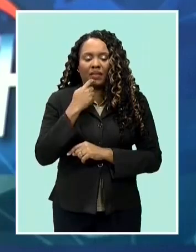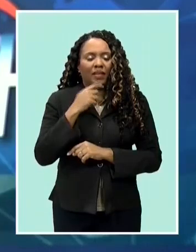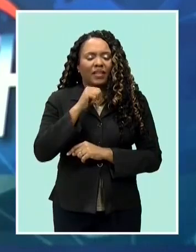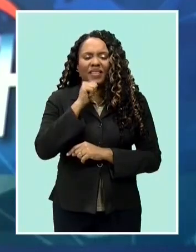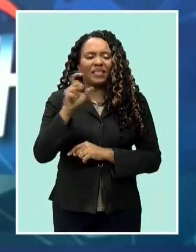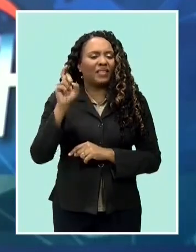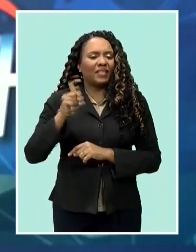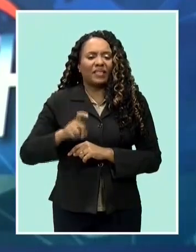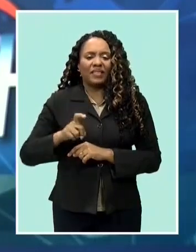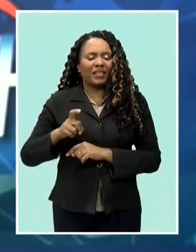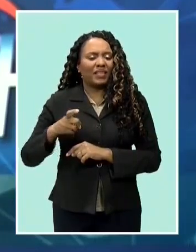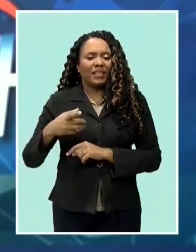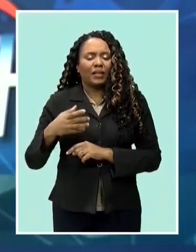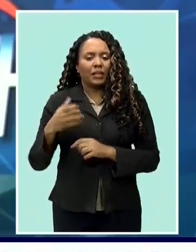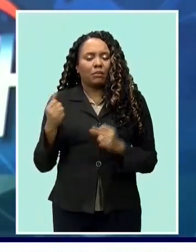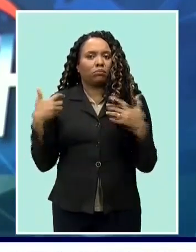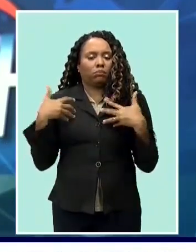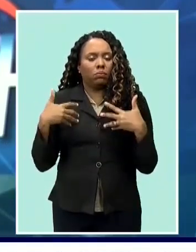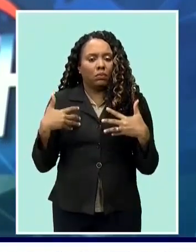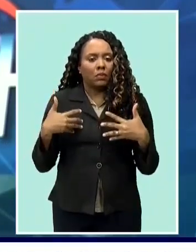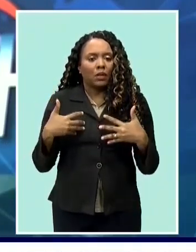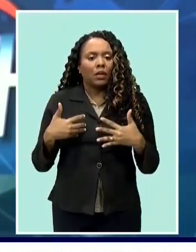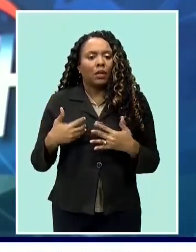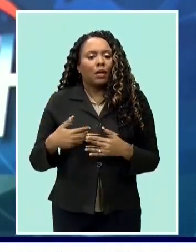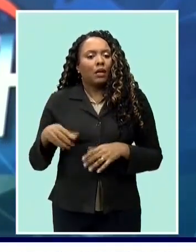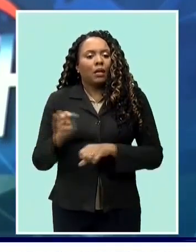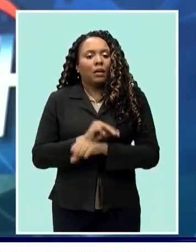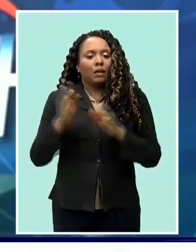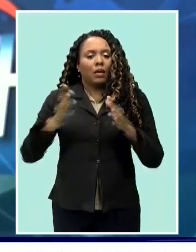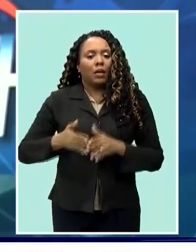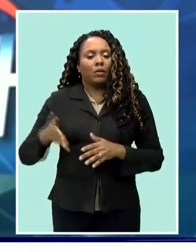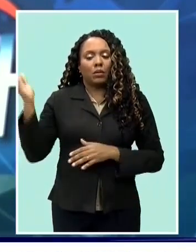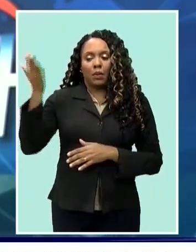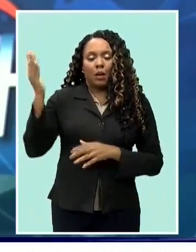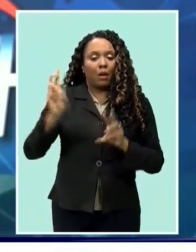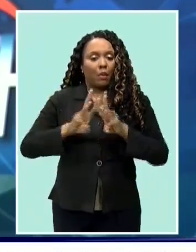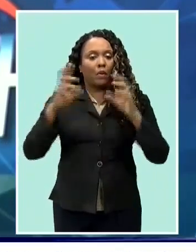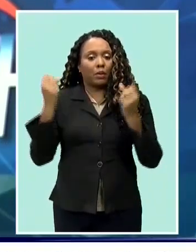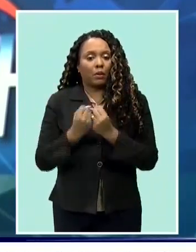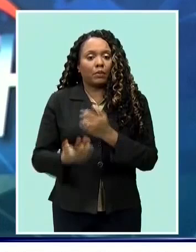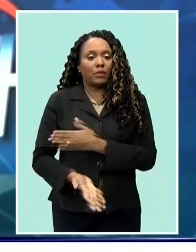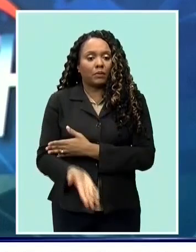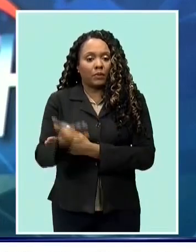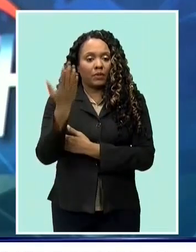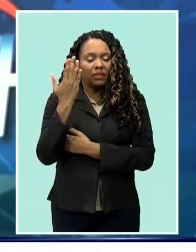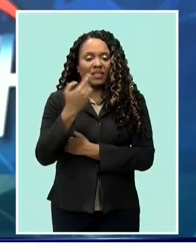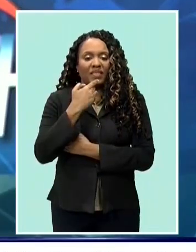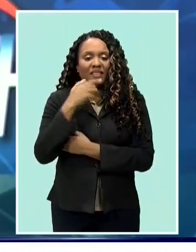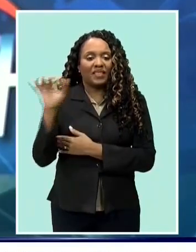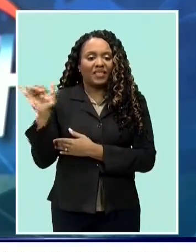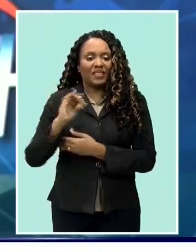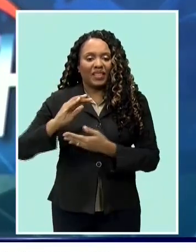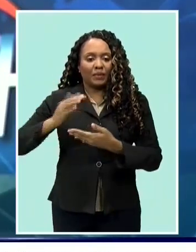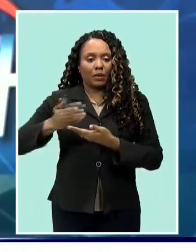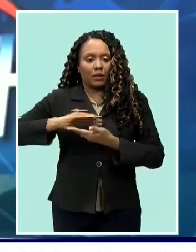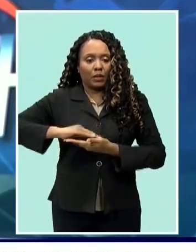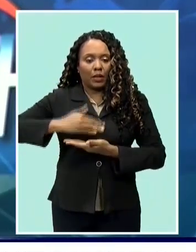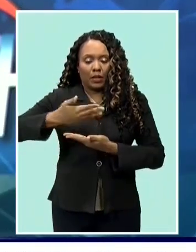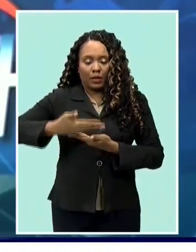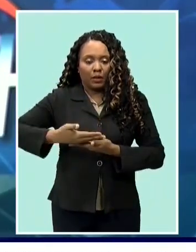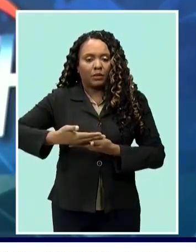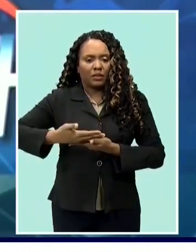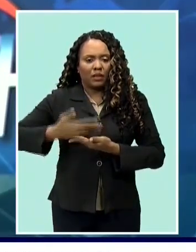an alarm to be raised. Speaking on the sidelines of a sensitization workshop this morning, he notes that the same containers are also being